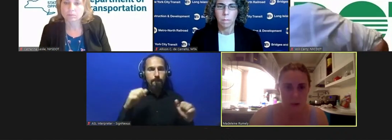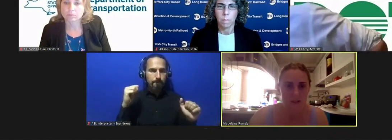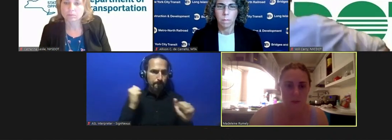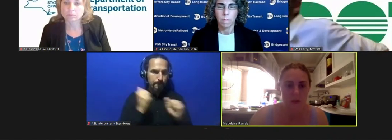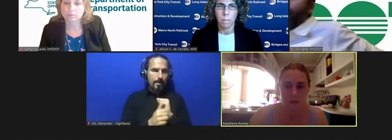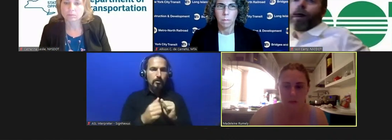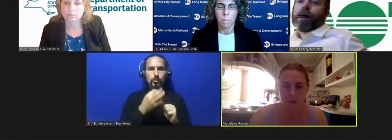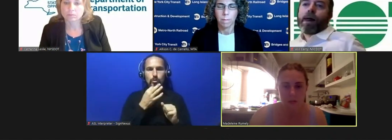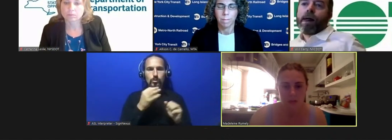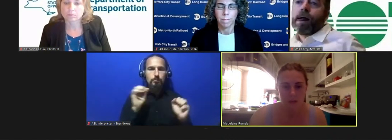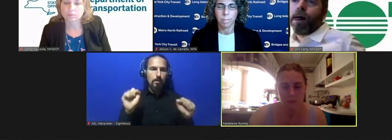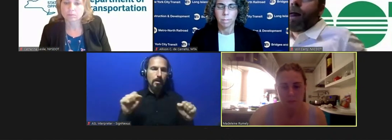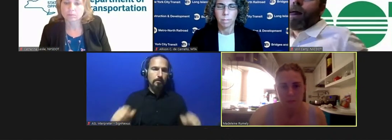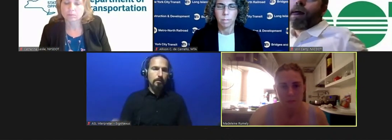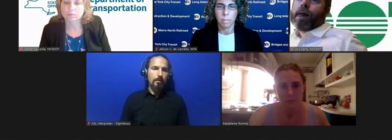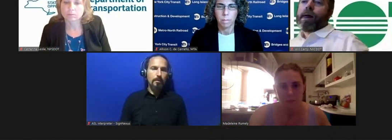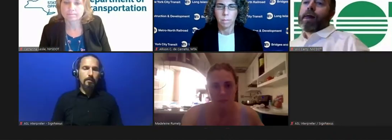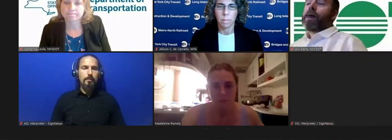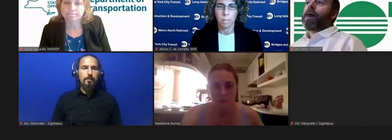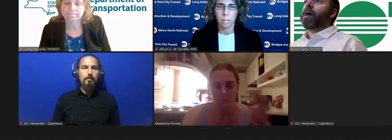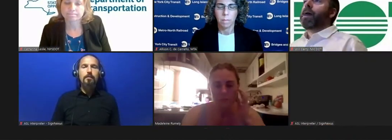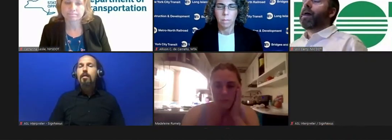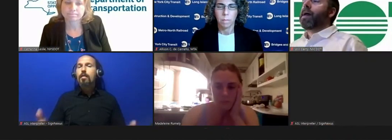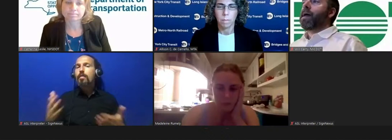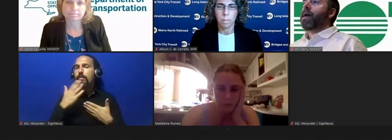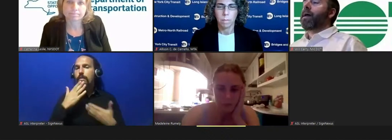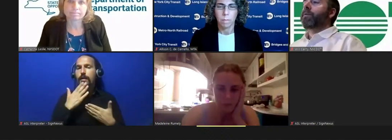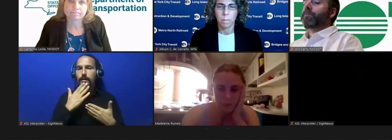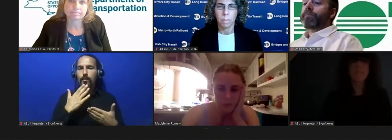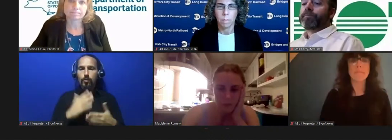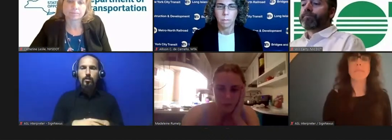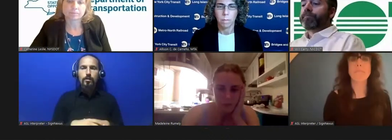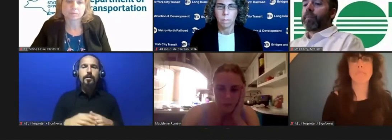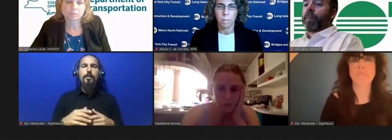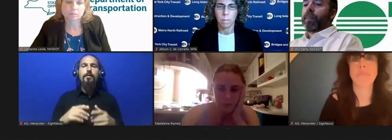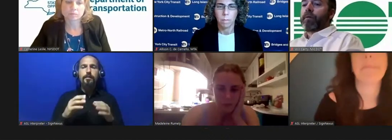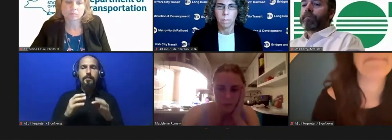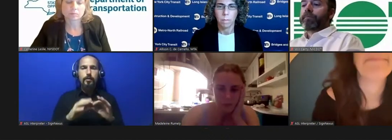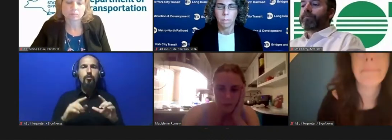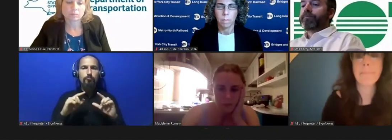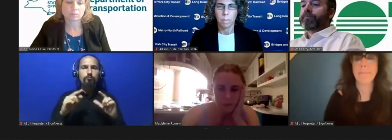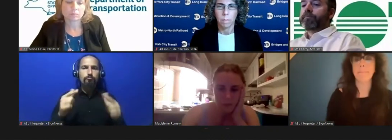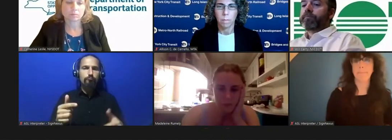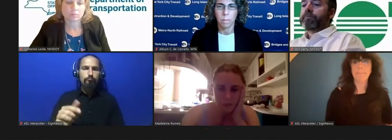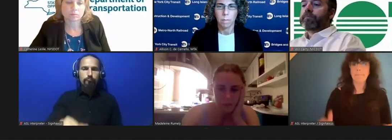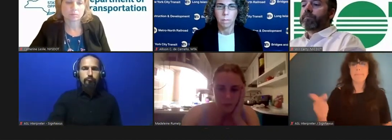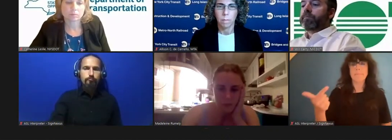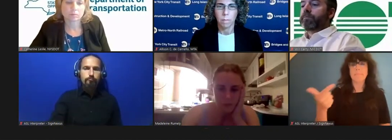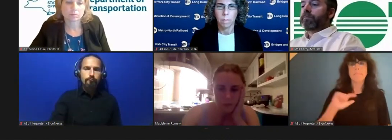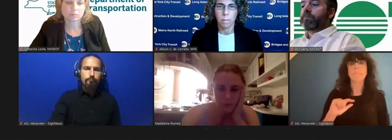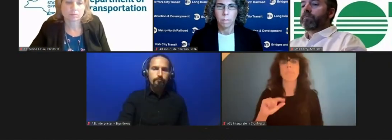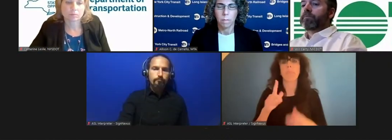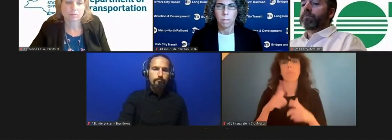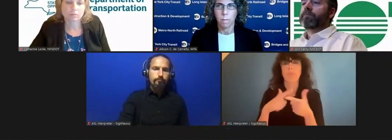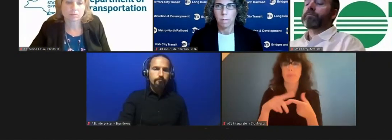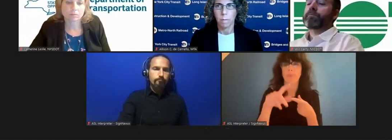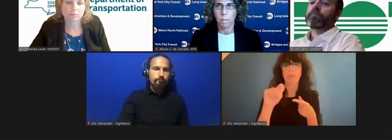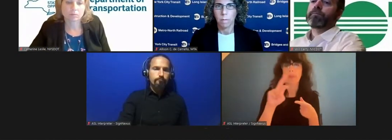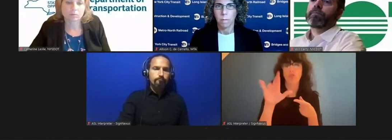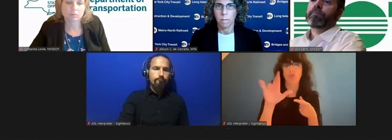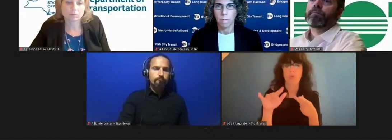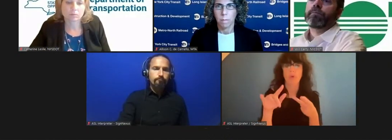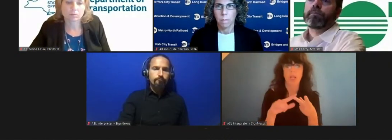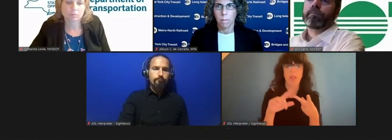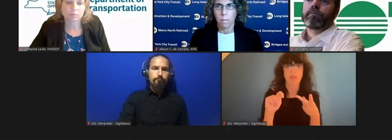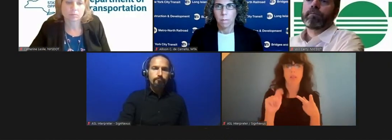soon as possible thank you our next speaker is sherelle nix mckay followed by